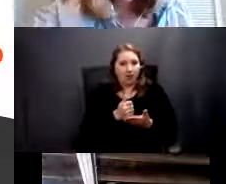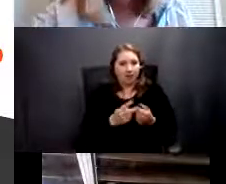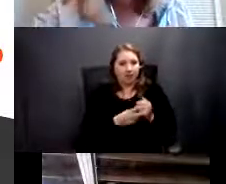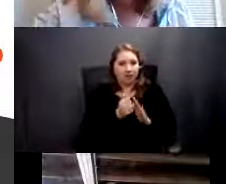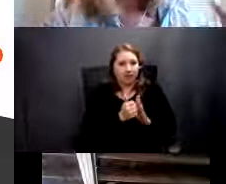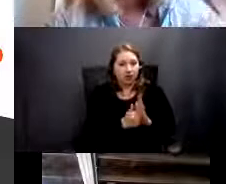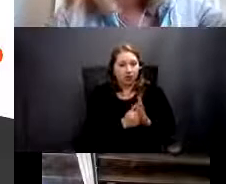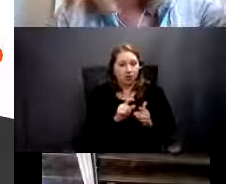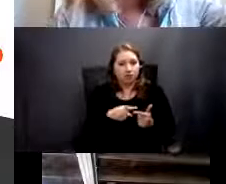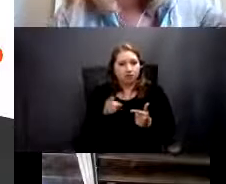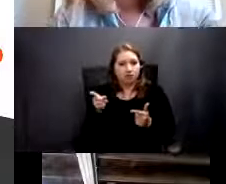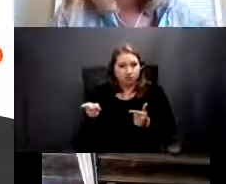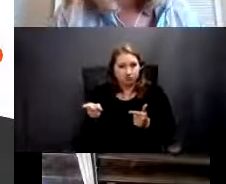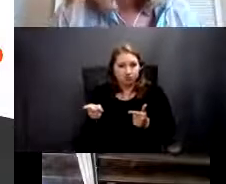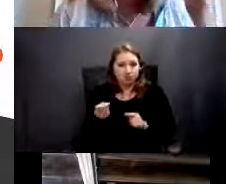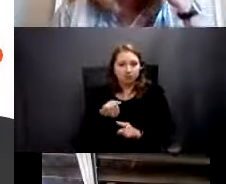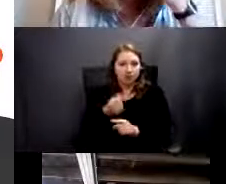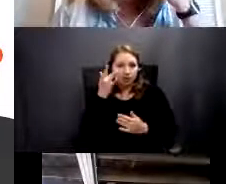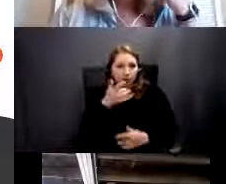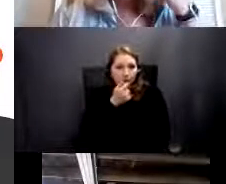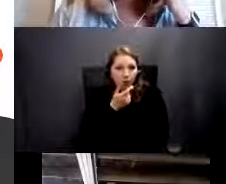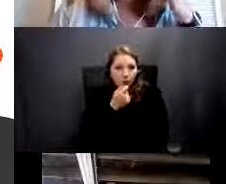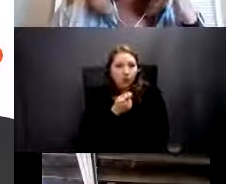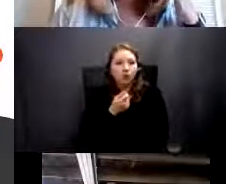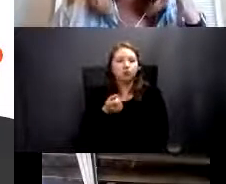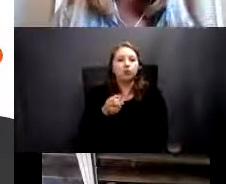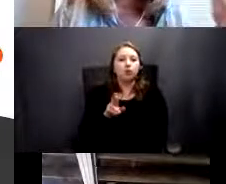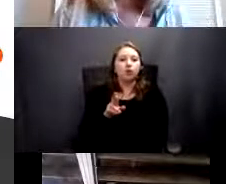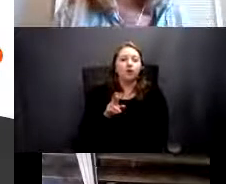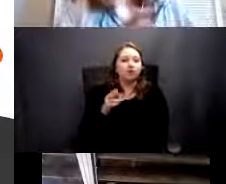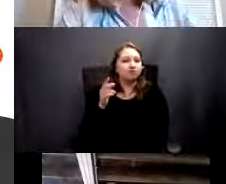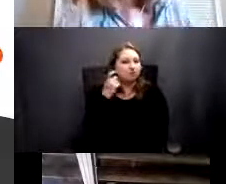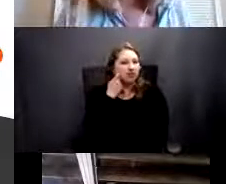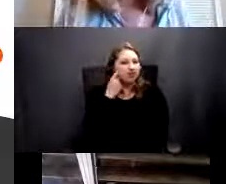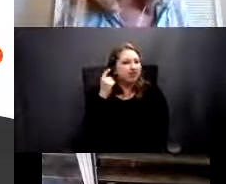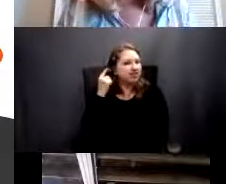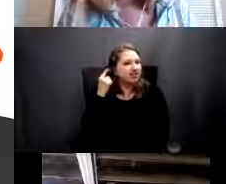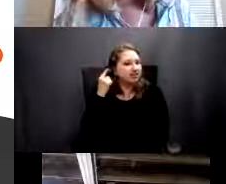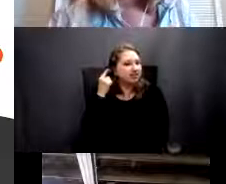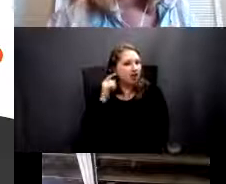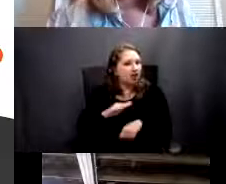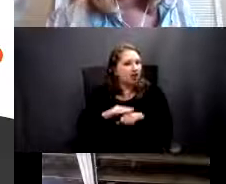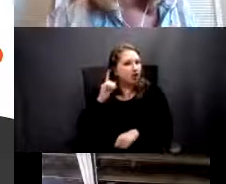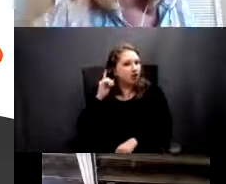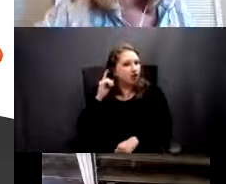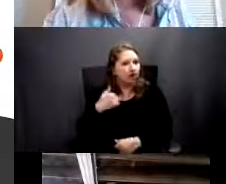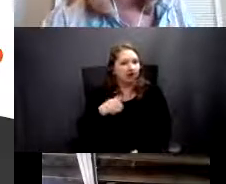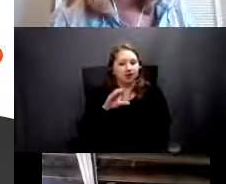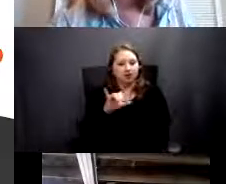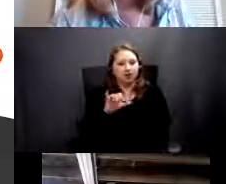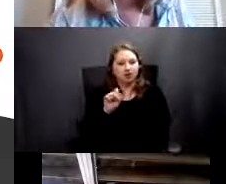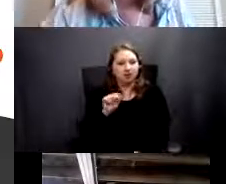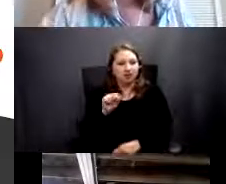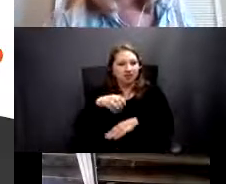she has a cold or she ended up having a cyst on her ear, the amount of money that I could put in a health